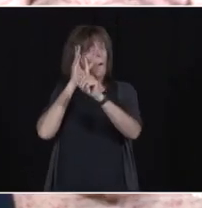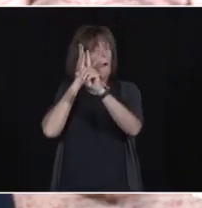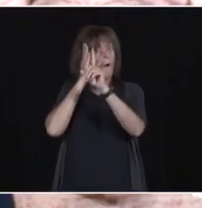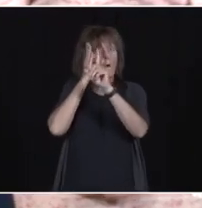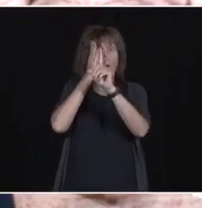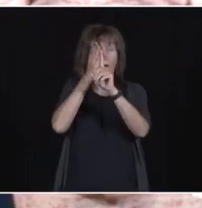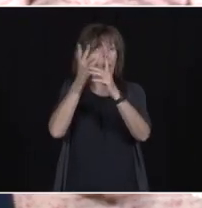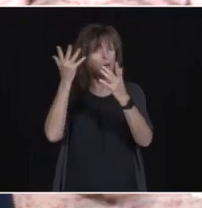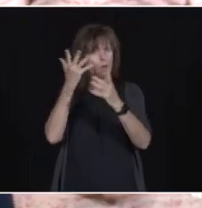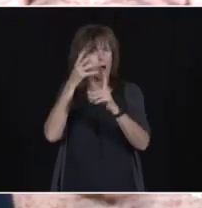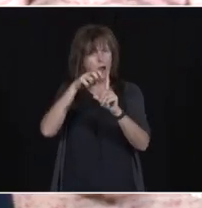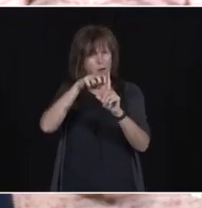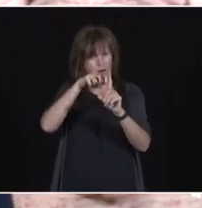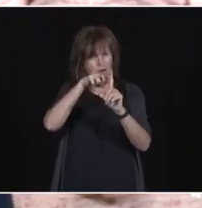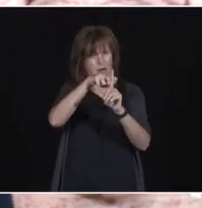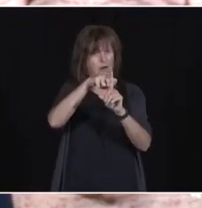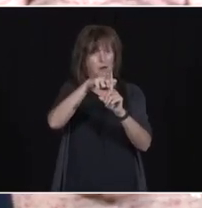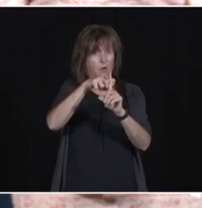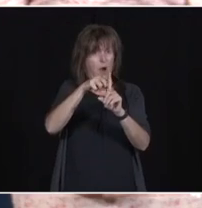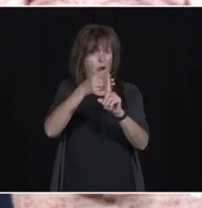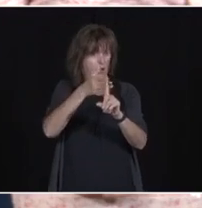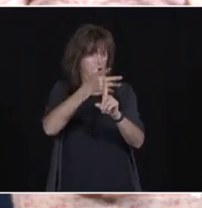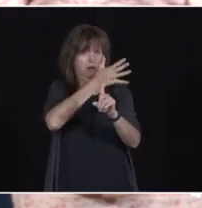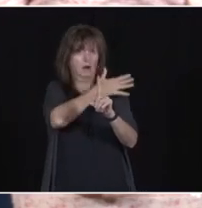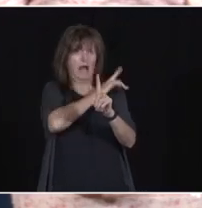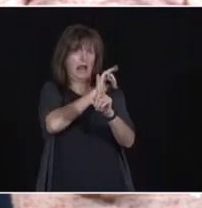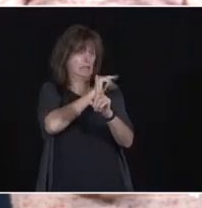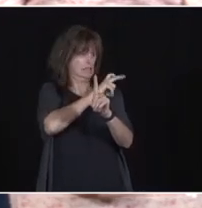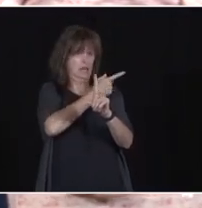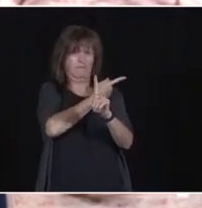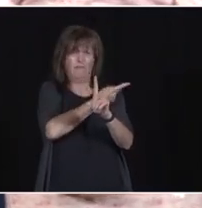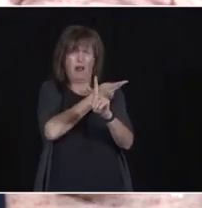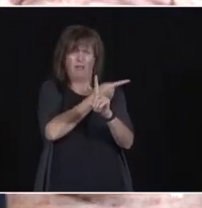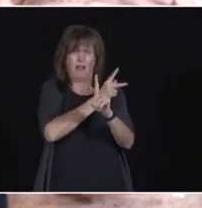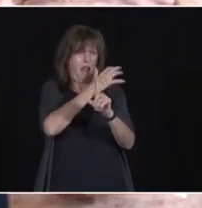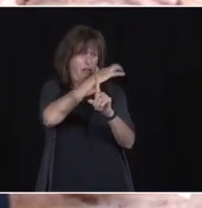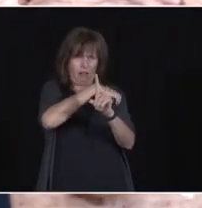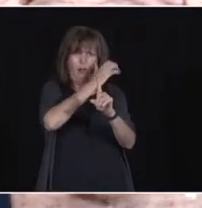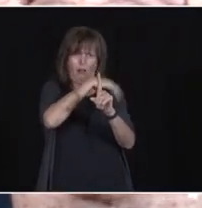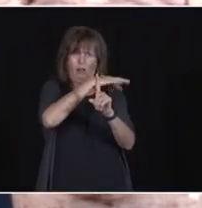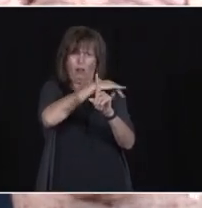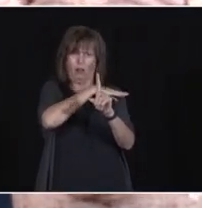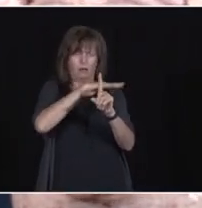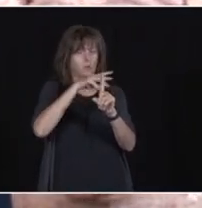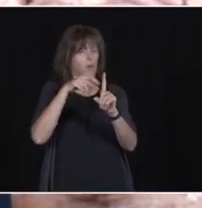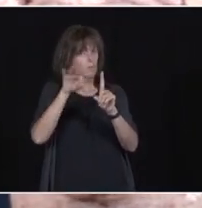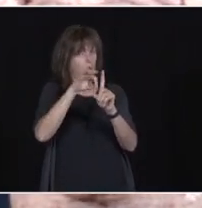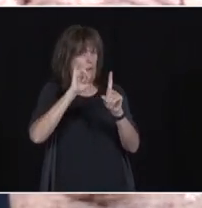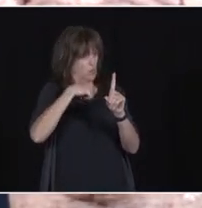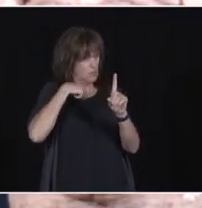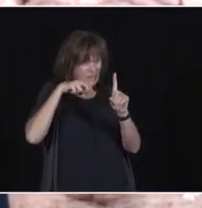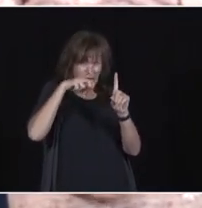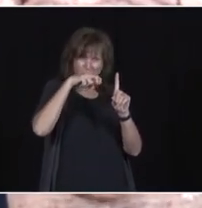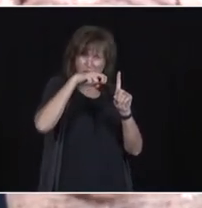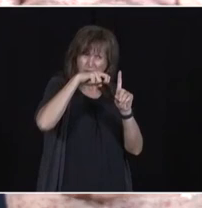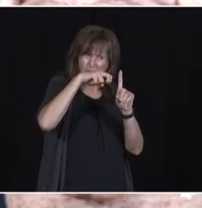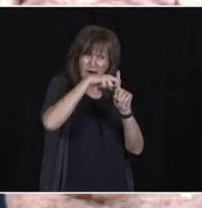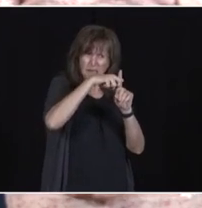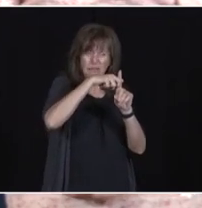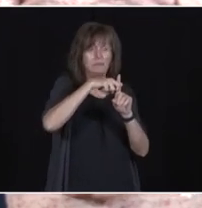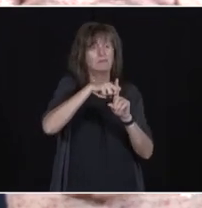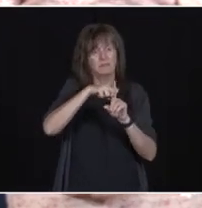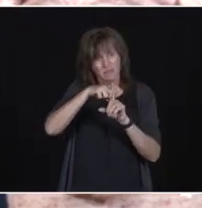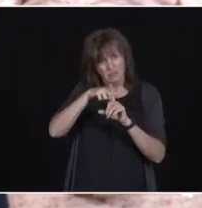for criminal issues, there's a process for that. Thank you. Thank you, Premier. Thank you, Minister. My